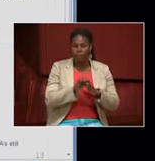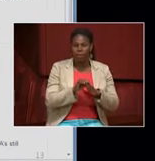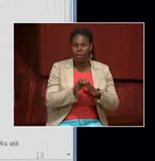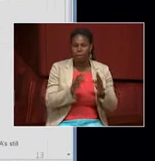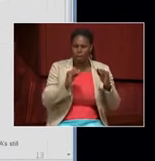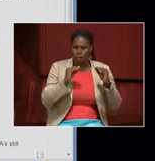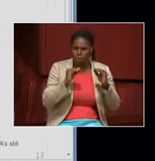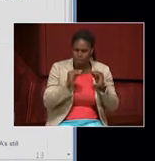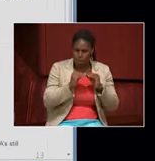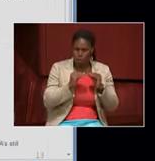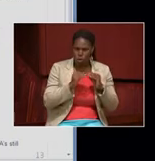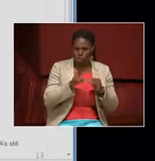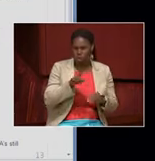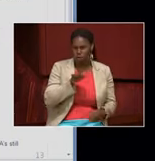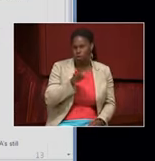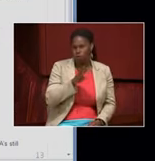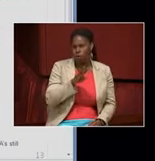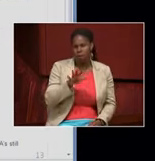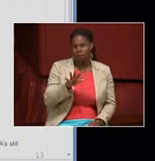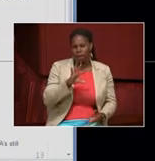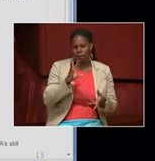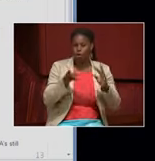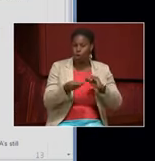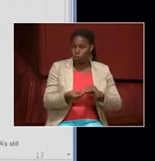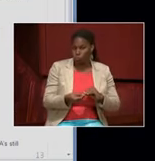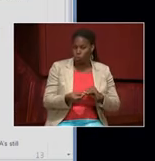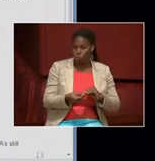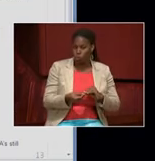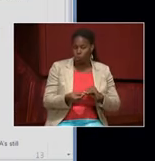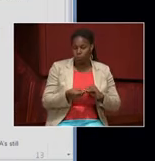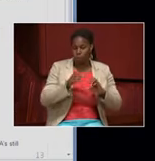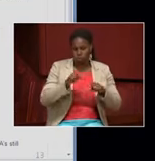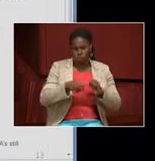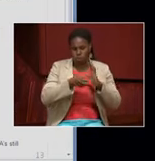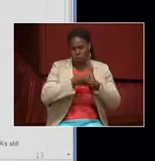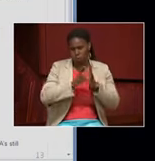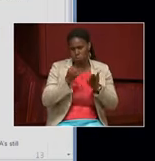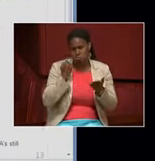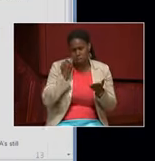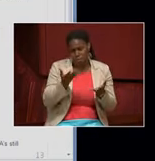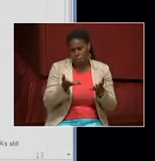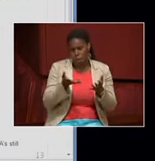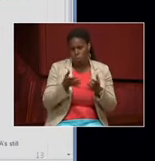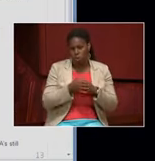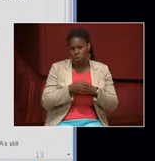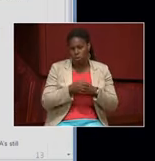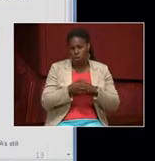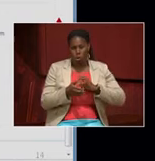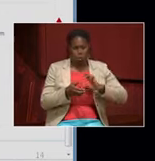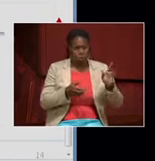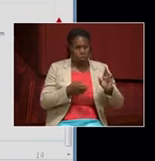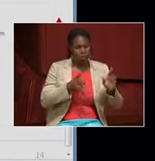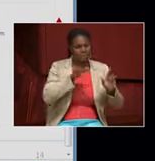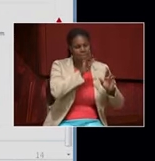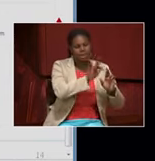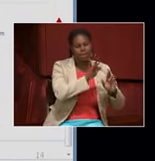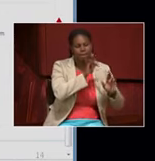hits here. There's 145 total, so you can view those if you wish to on the right side there. Just click on that